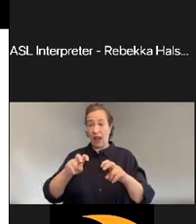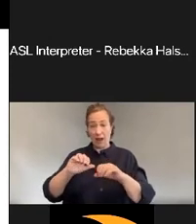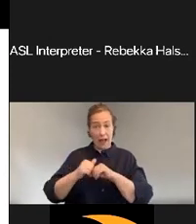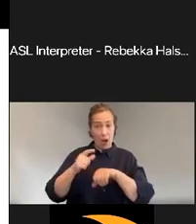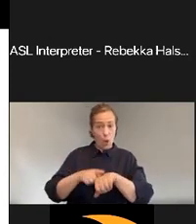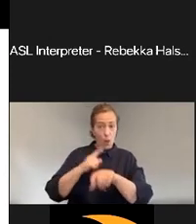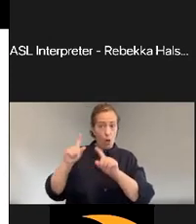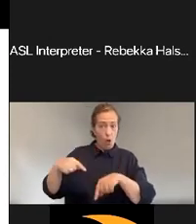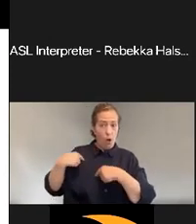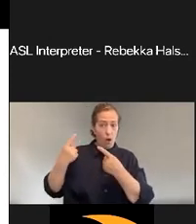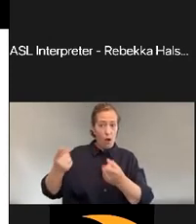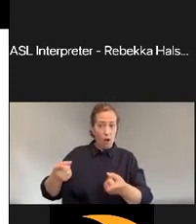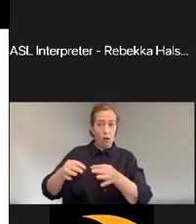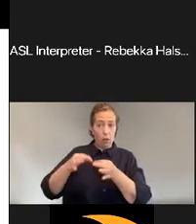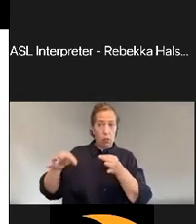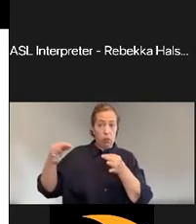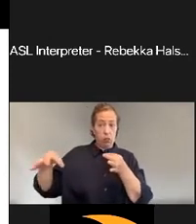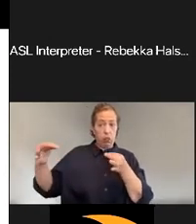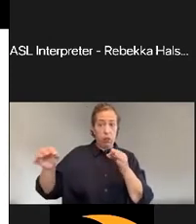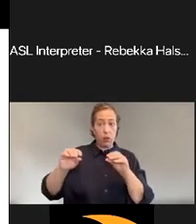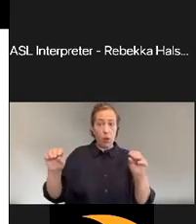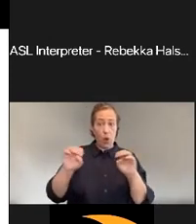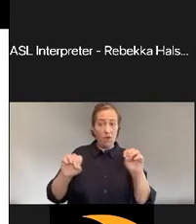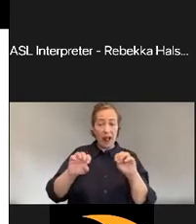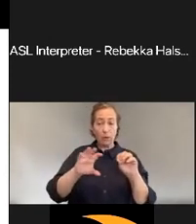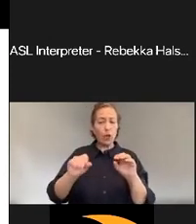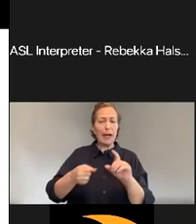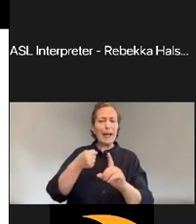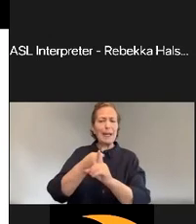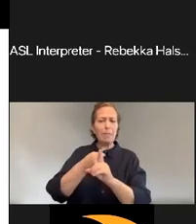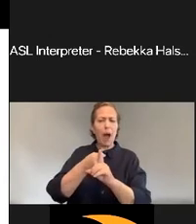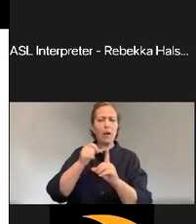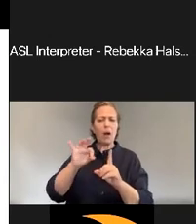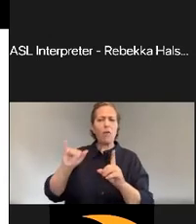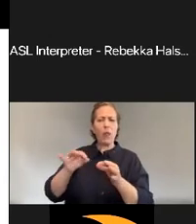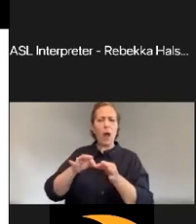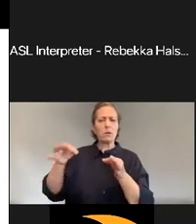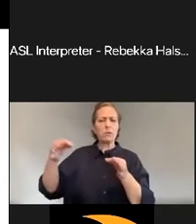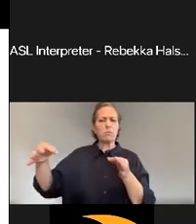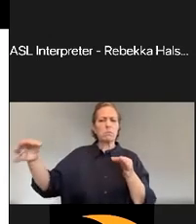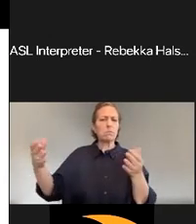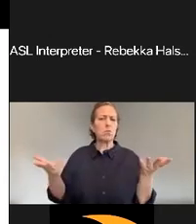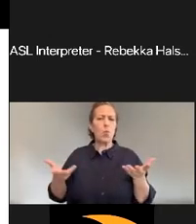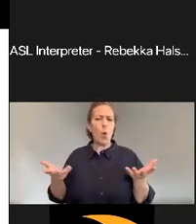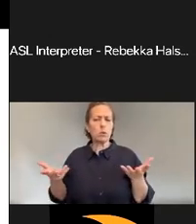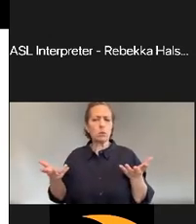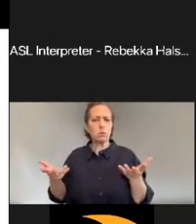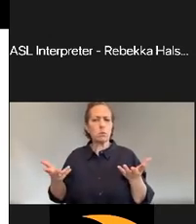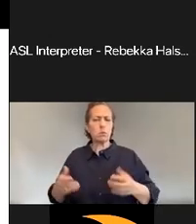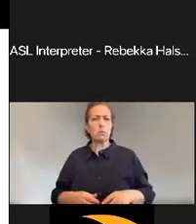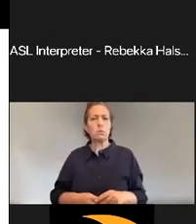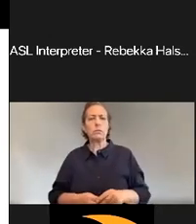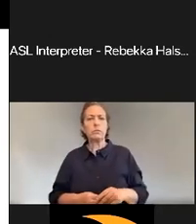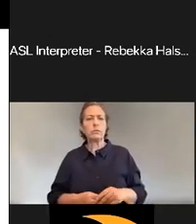impact on the student has been to not be evaluated for potential services for that period of time. And these types of considerations could